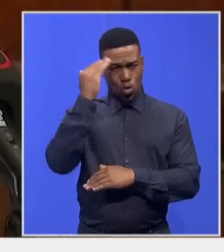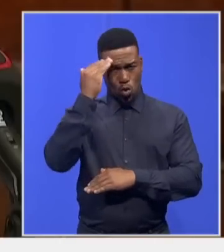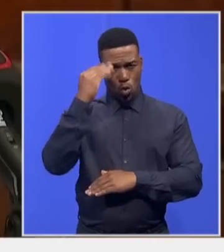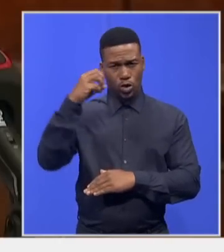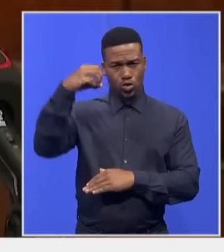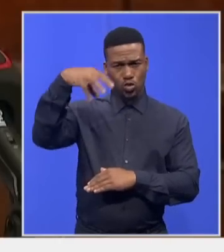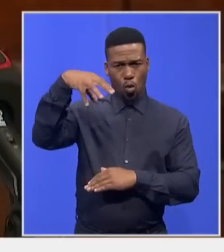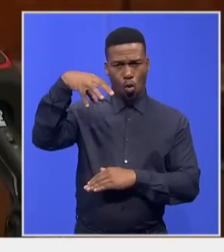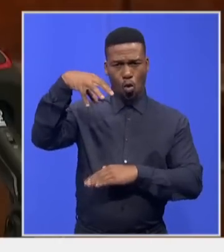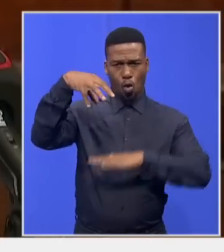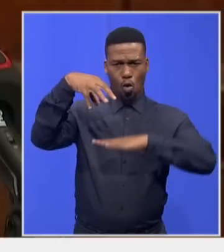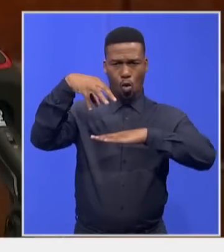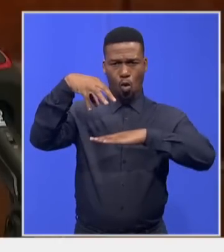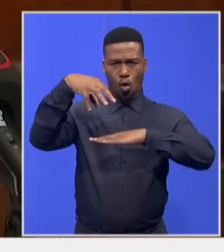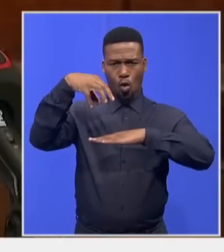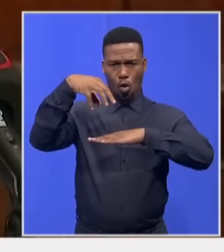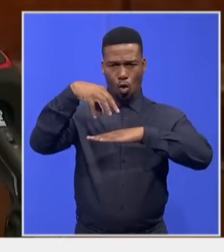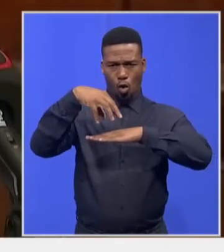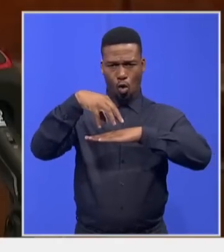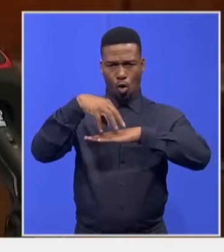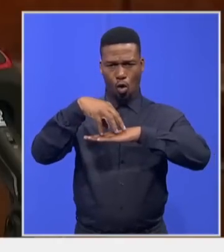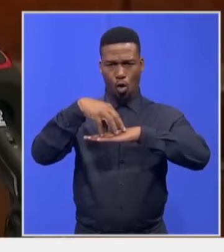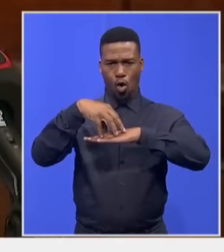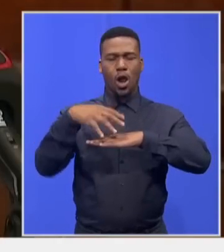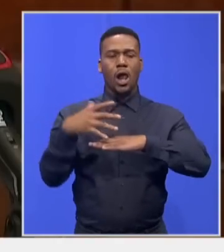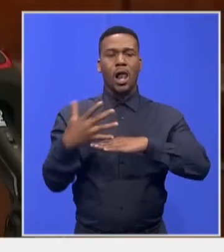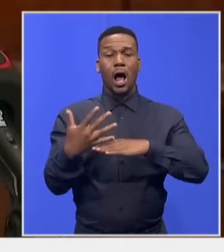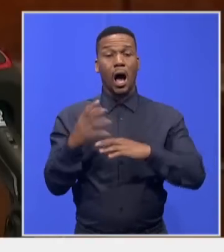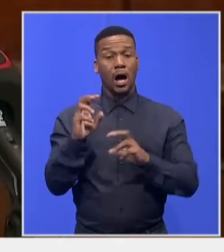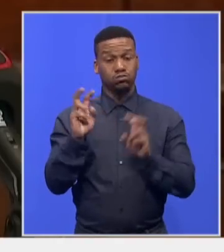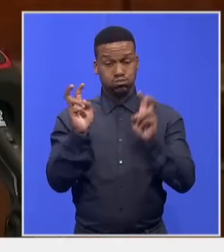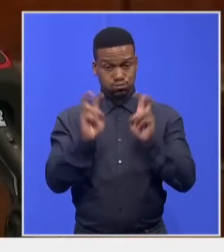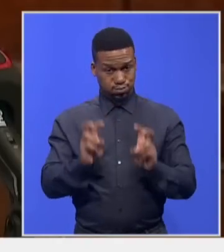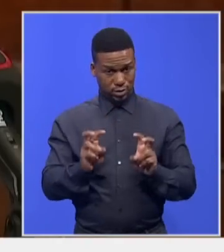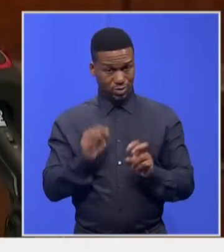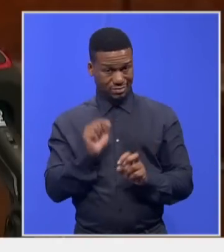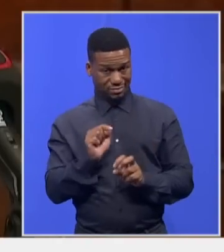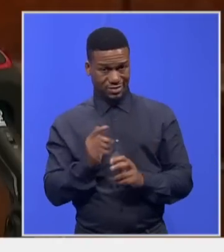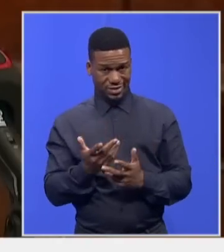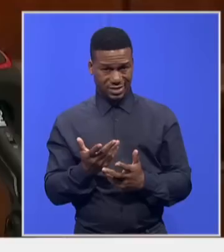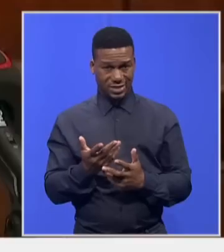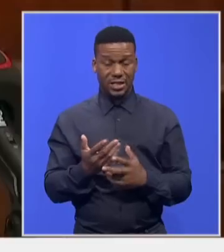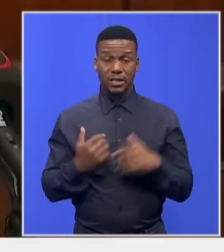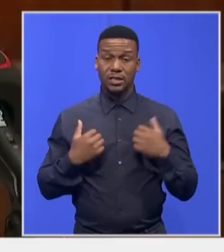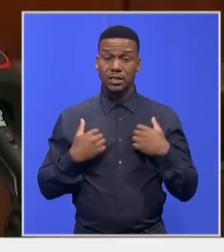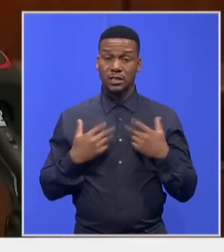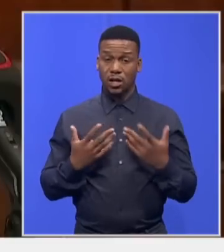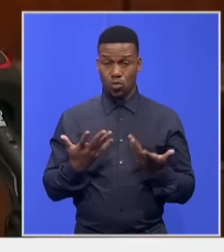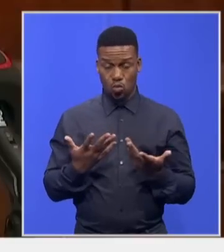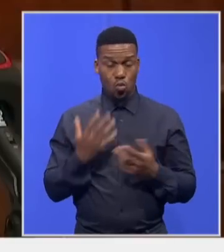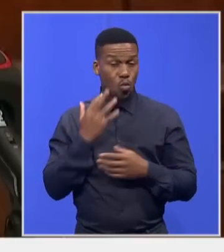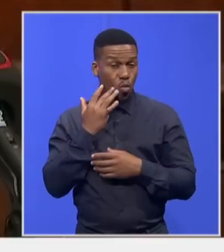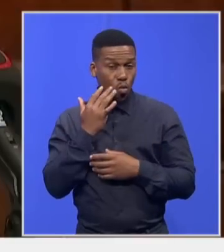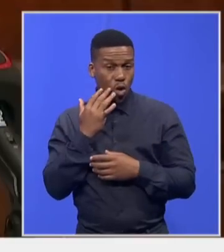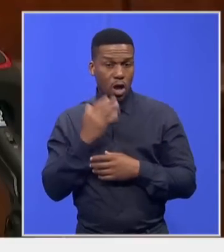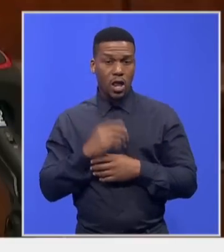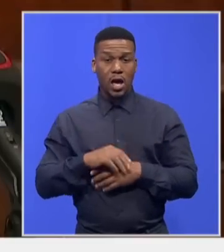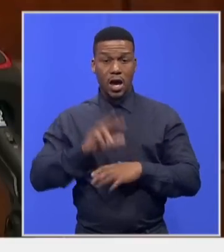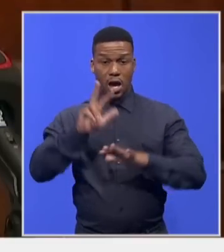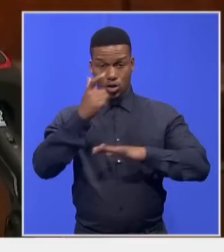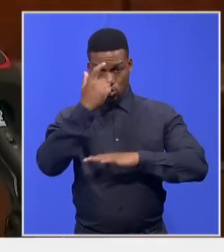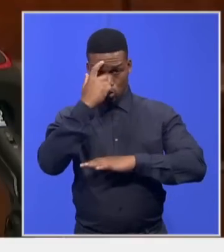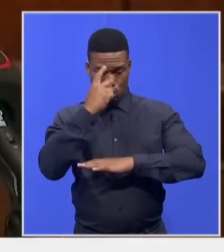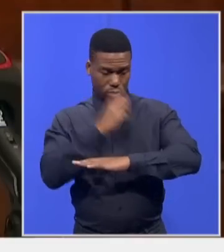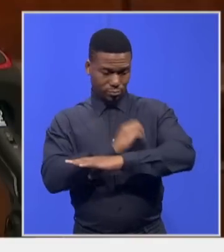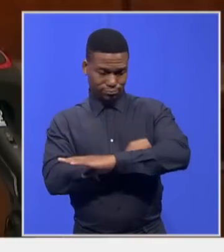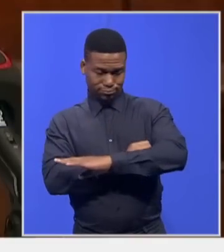its contribution to the generation mix essentially starts at 8:30 in the morning, and tapers down